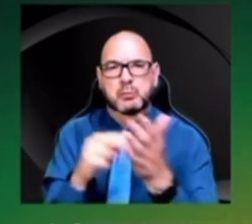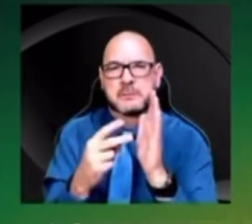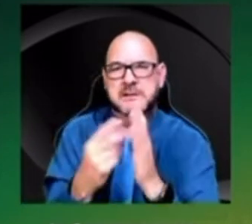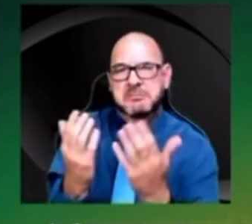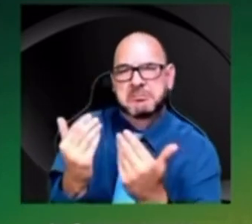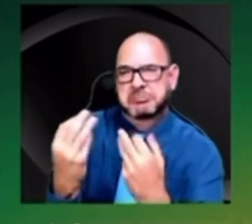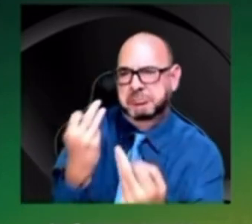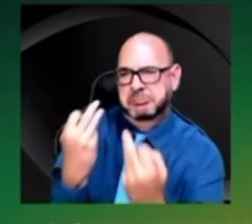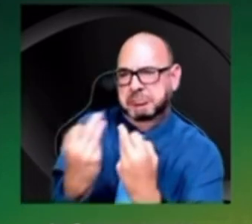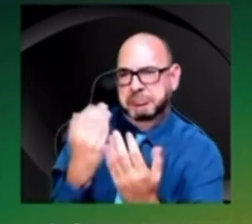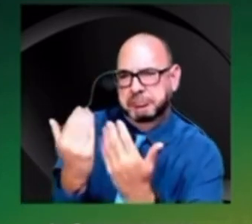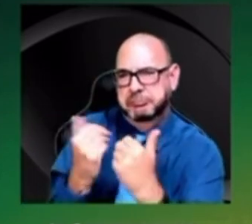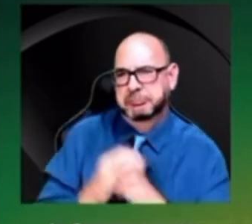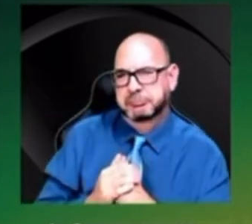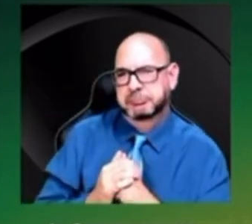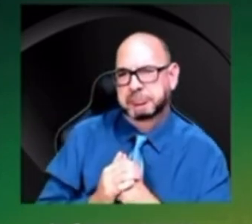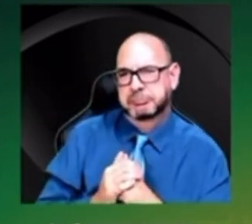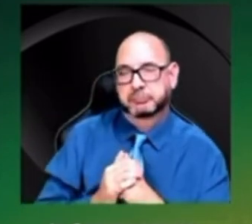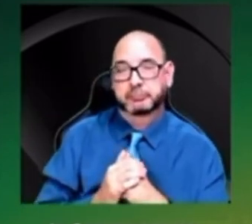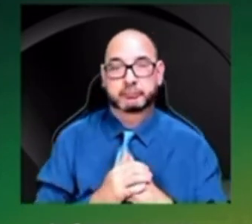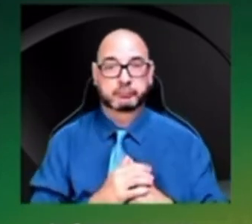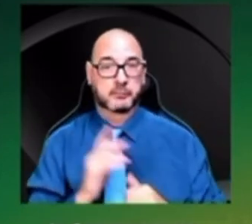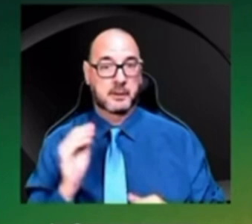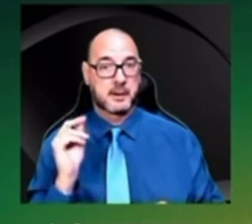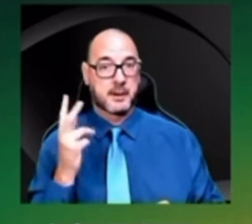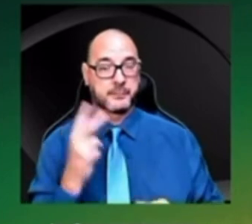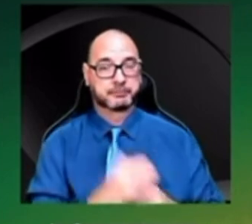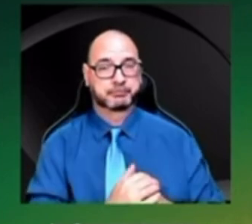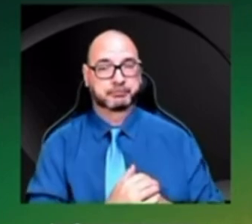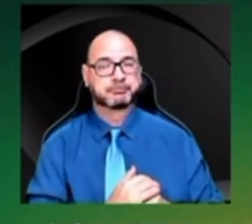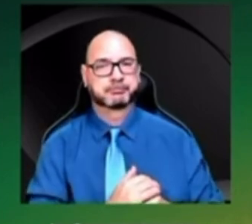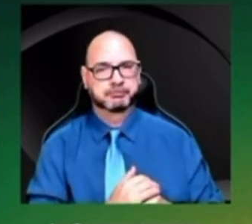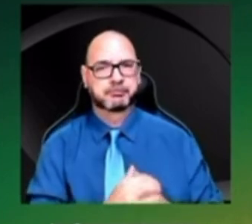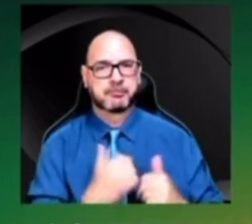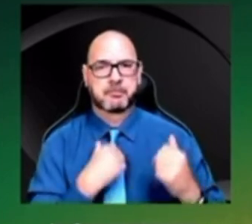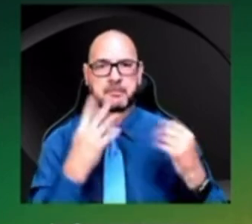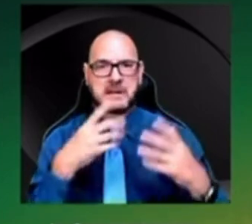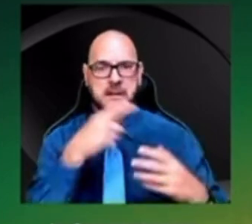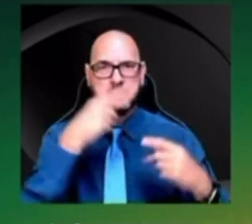You know, in many ways, I'm still processing it.